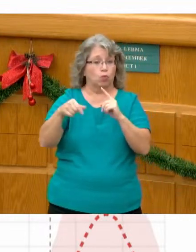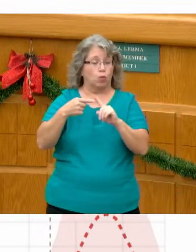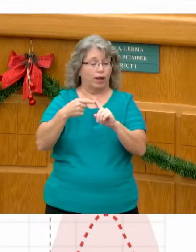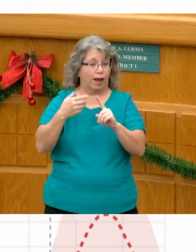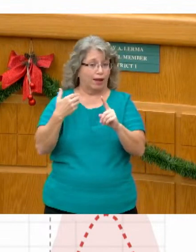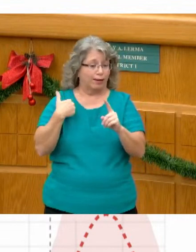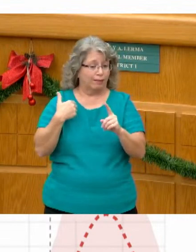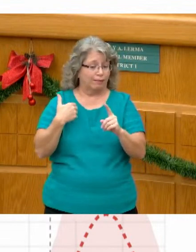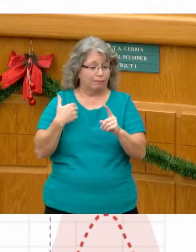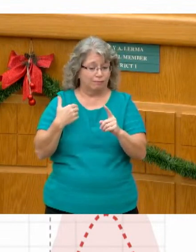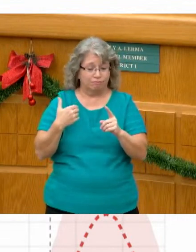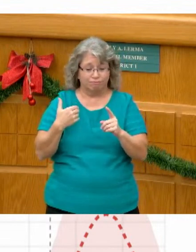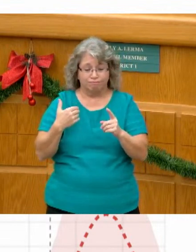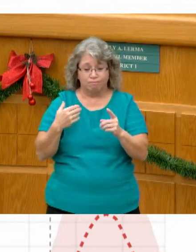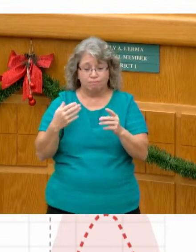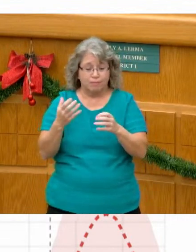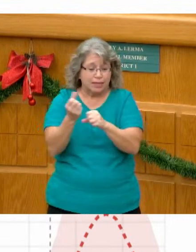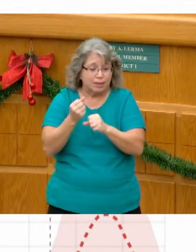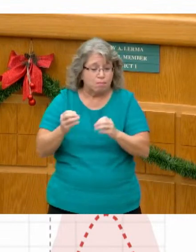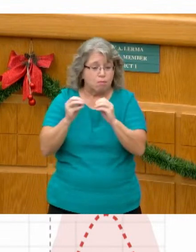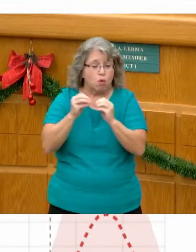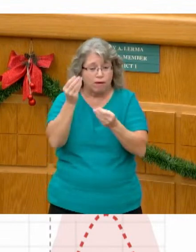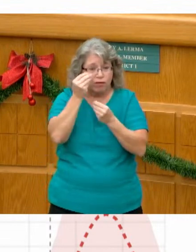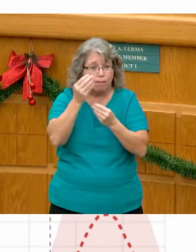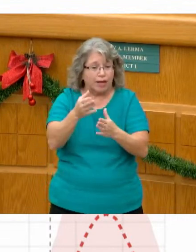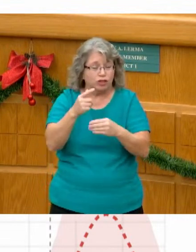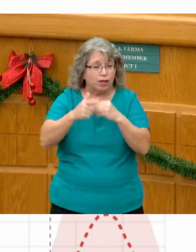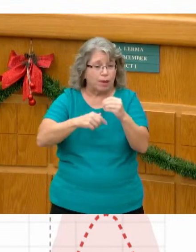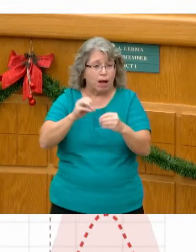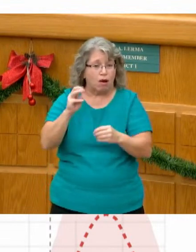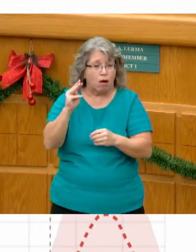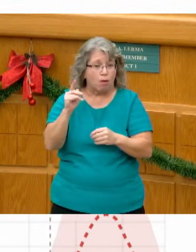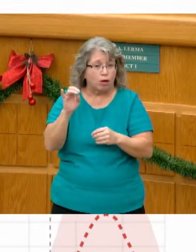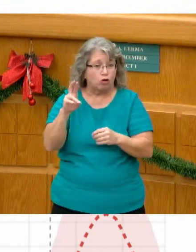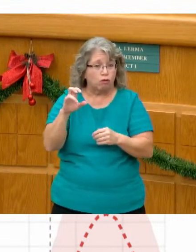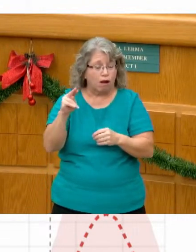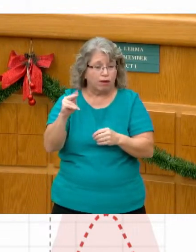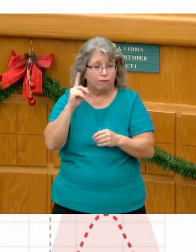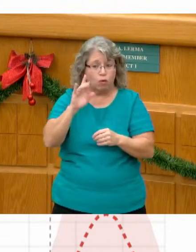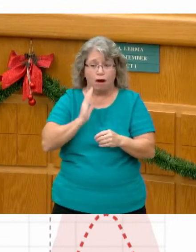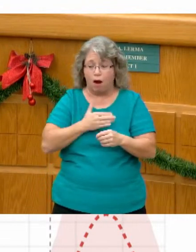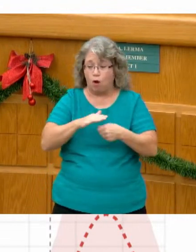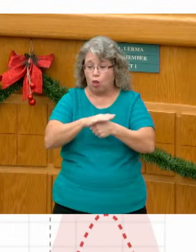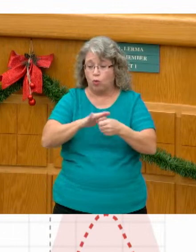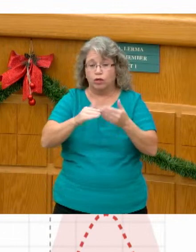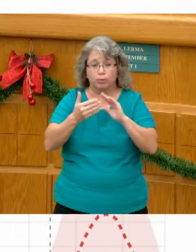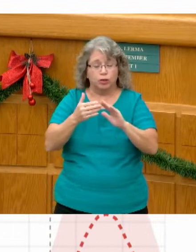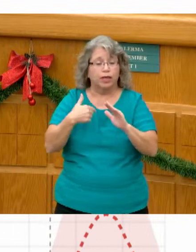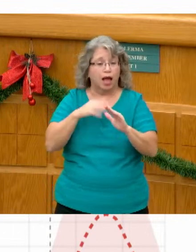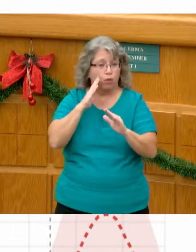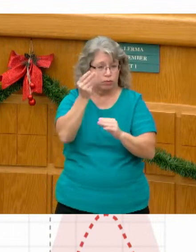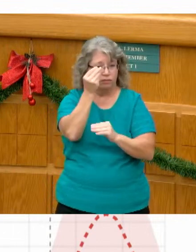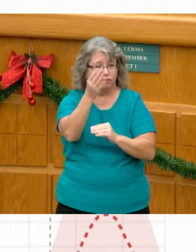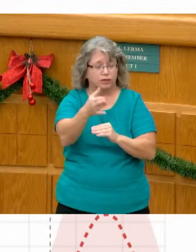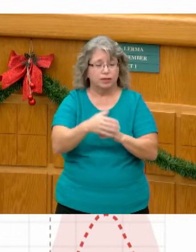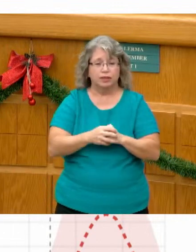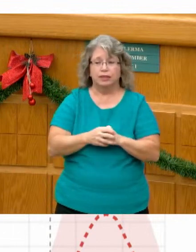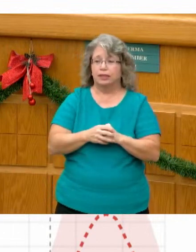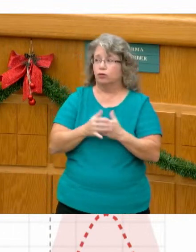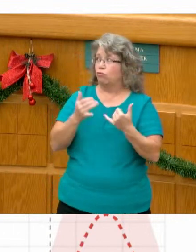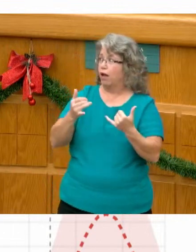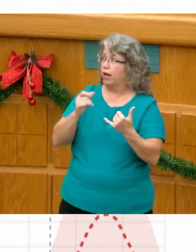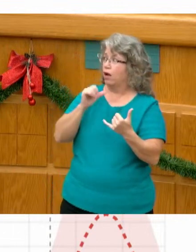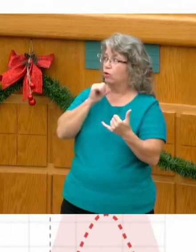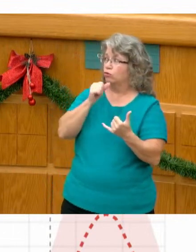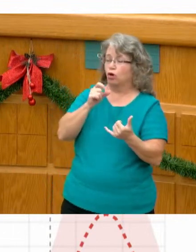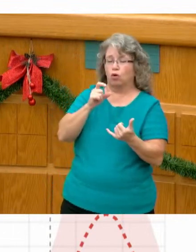better projection than this for our local community, I'll do it. I would not pay attention to the timing of the peak. I would just pay attention to how